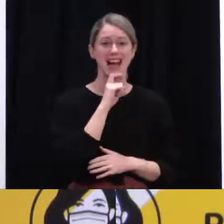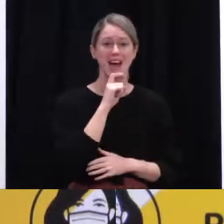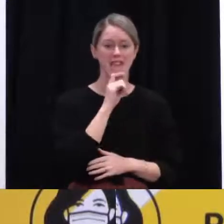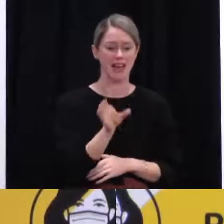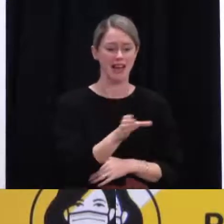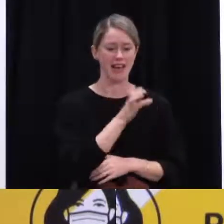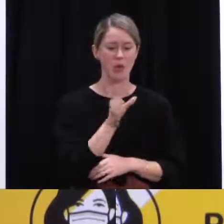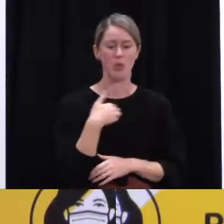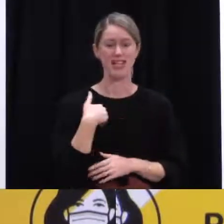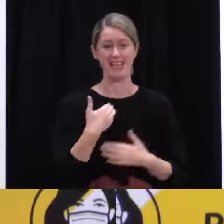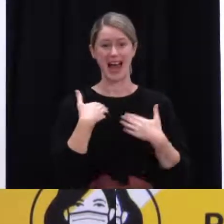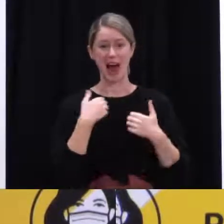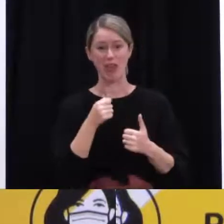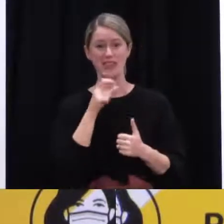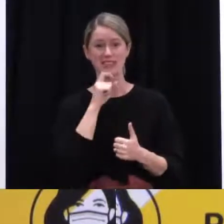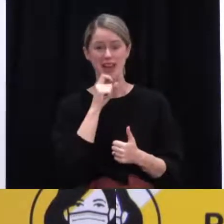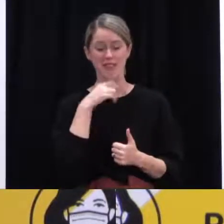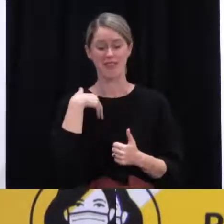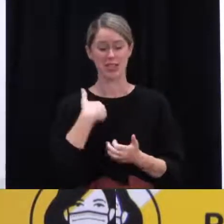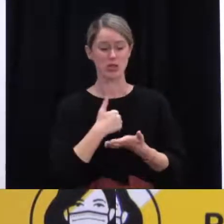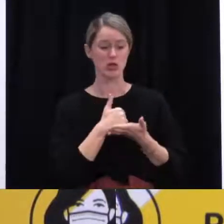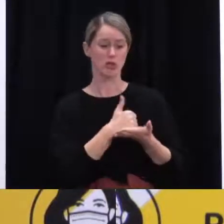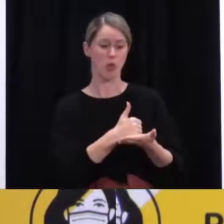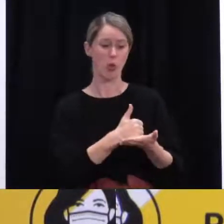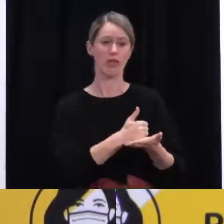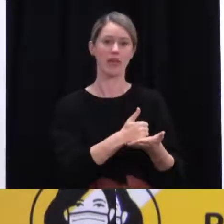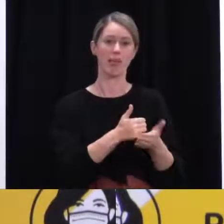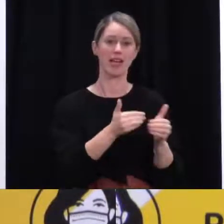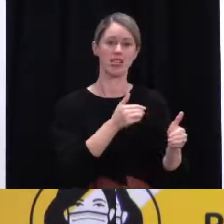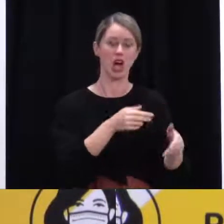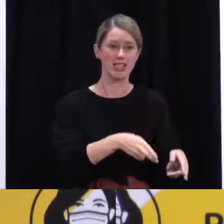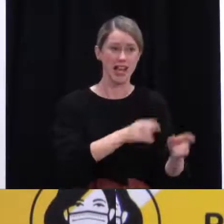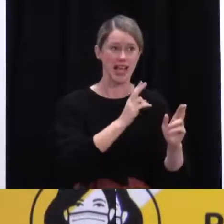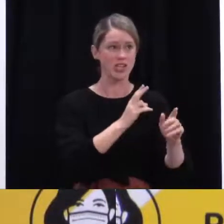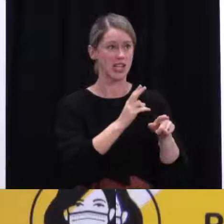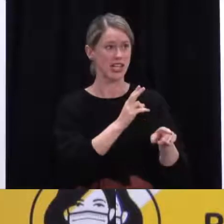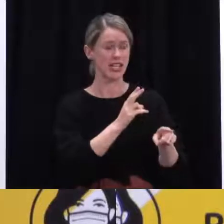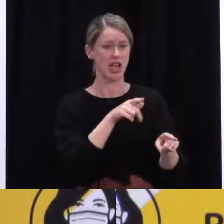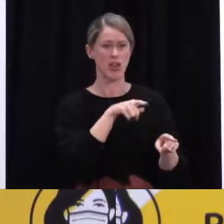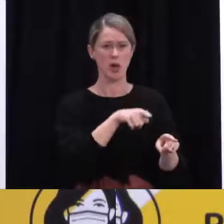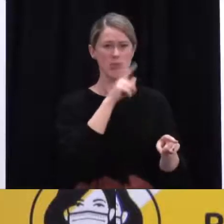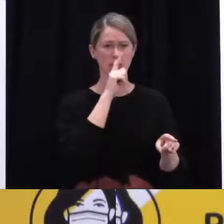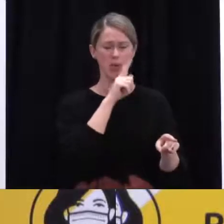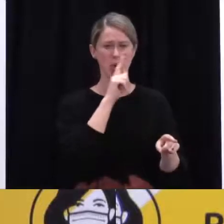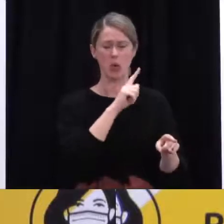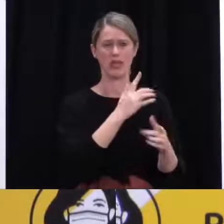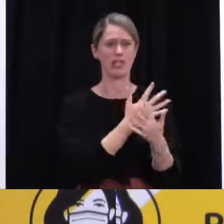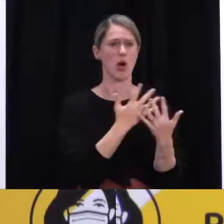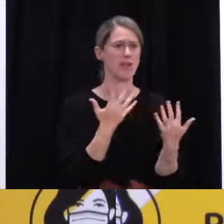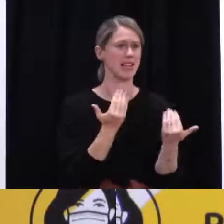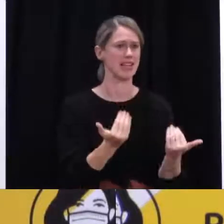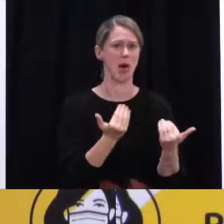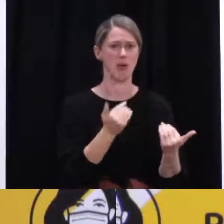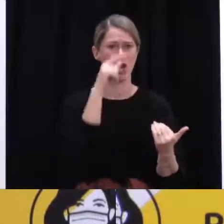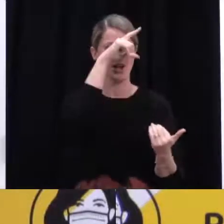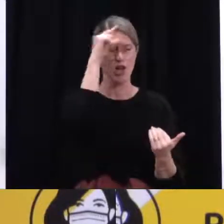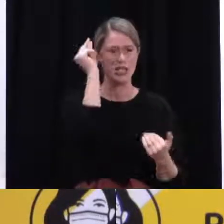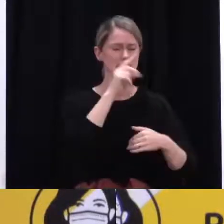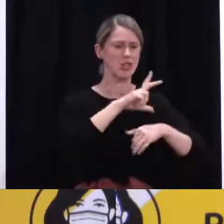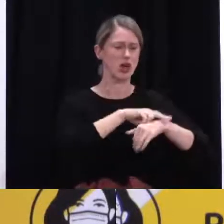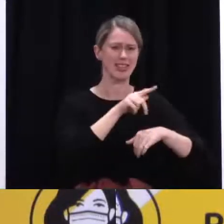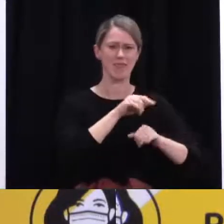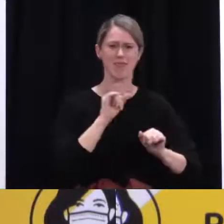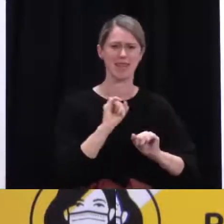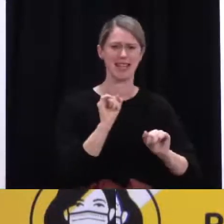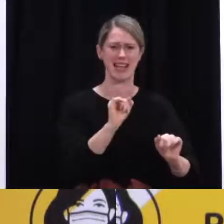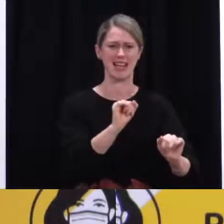got a health workforce required to support these facilities, and that is a workforce that at the moment is very, very stretched. And there's not an easy way of expanding the